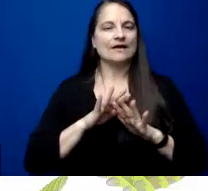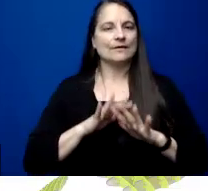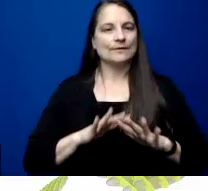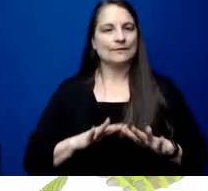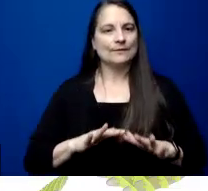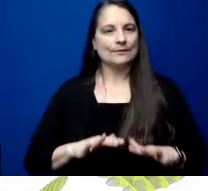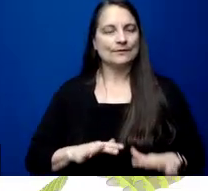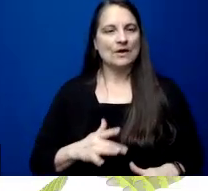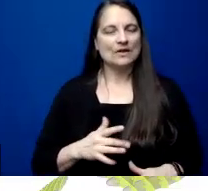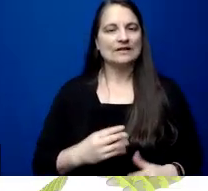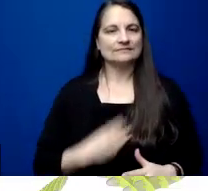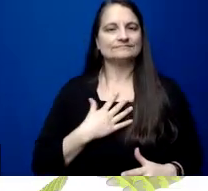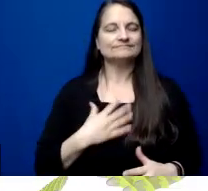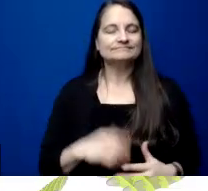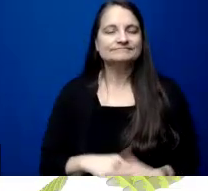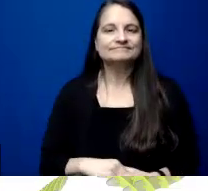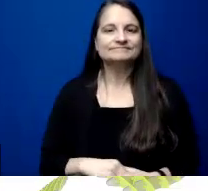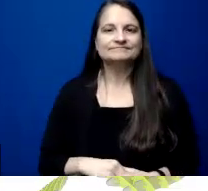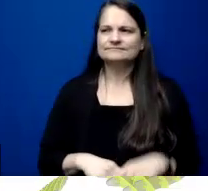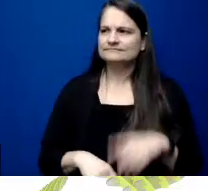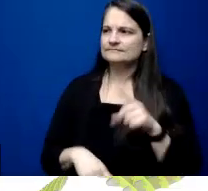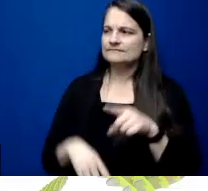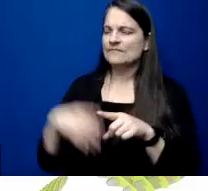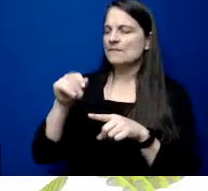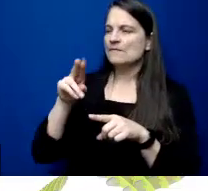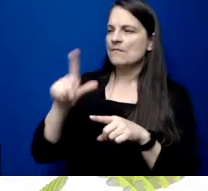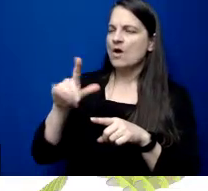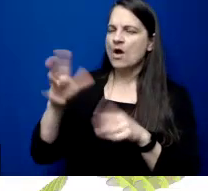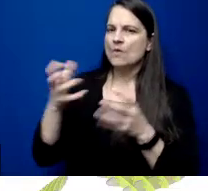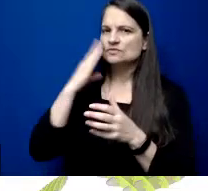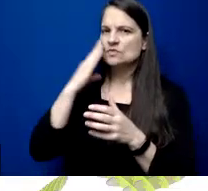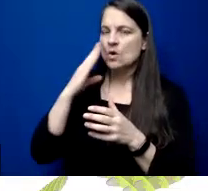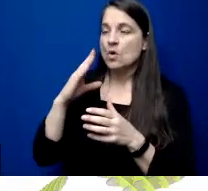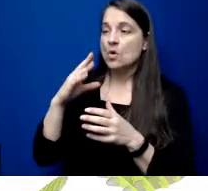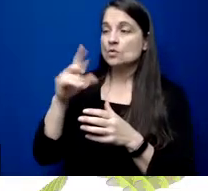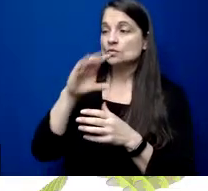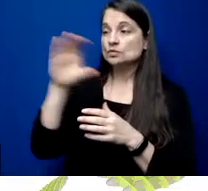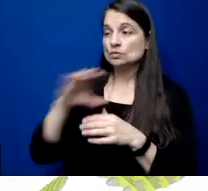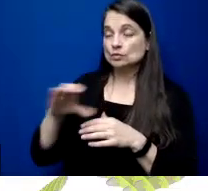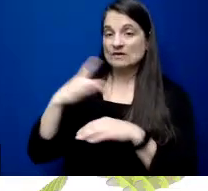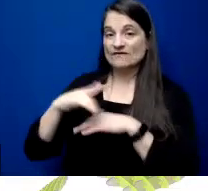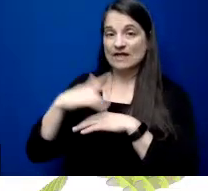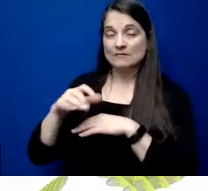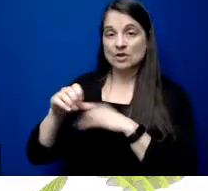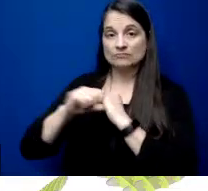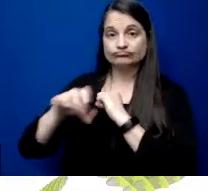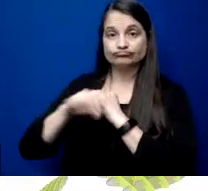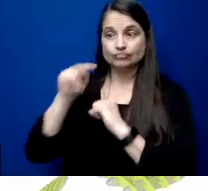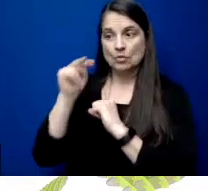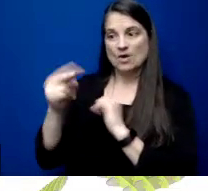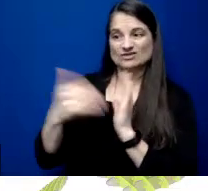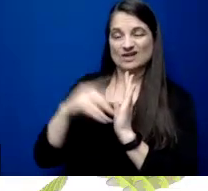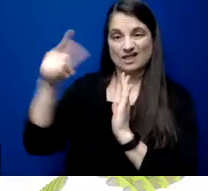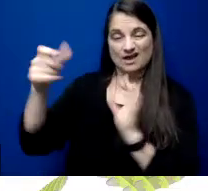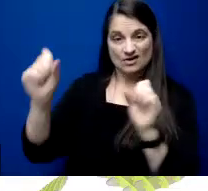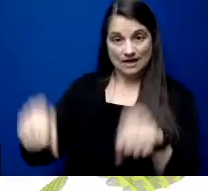There was a question from Paul. He wanted to know if the Zoom will be available for replay. And I let him know we will be sending out the resource